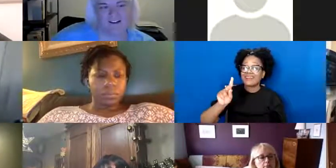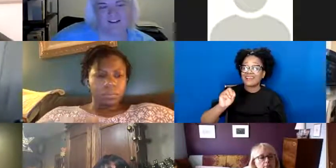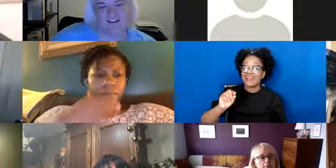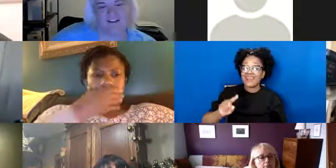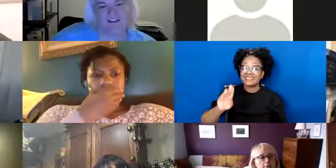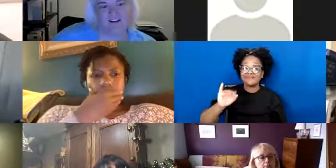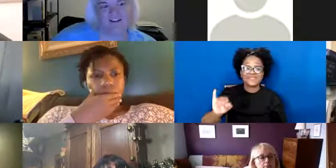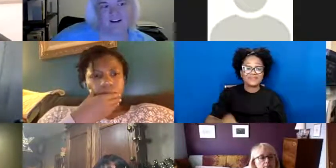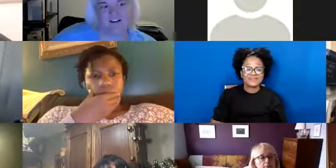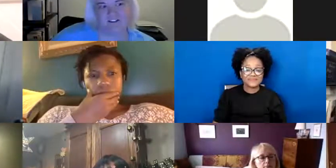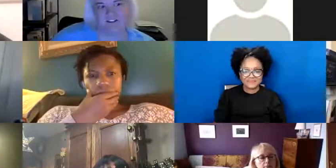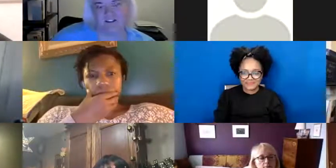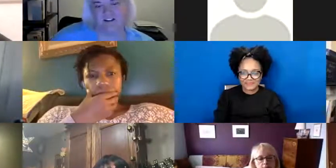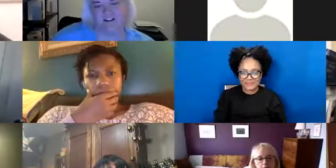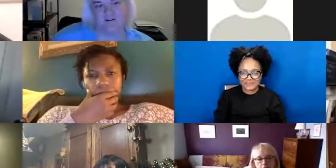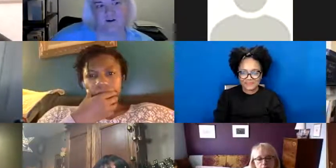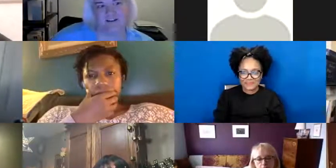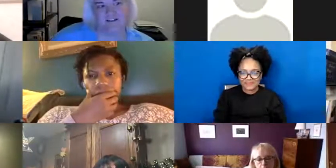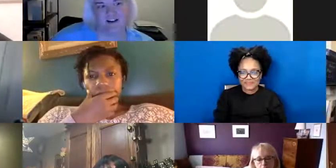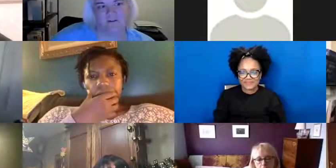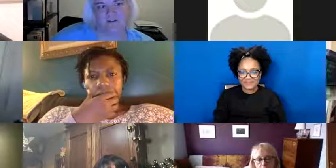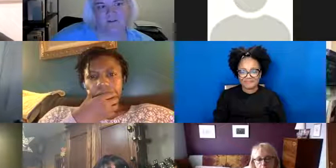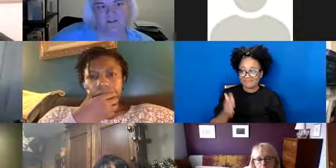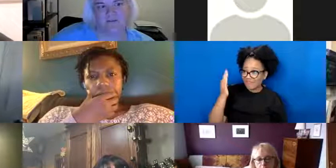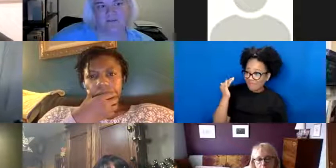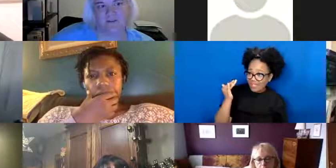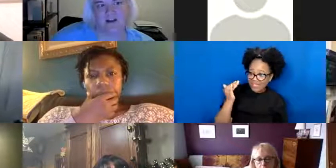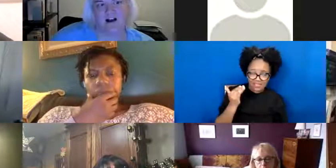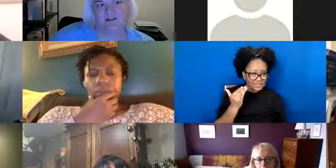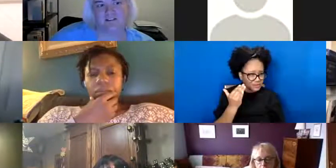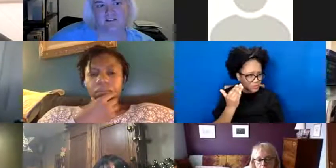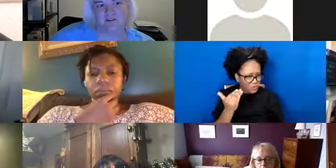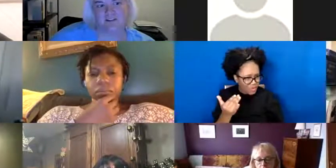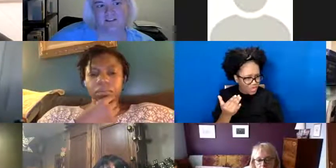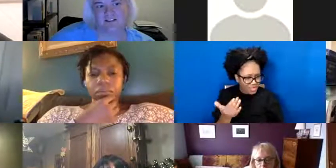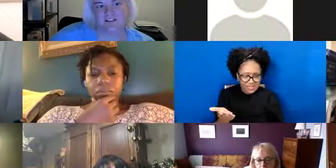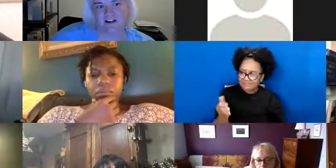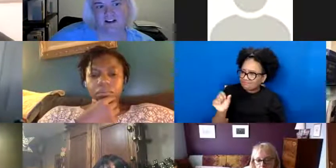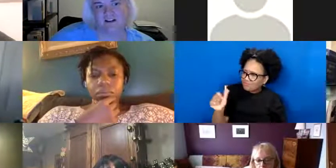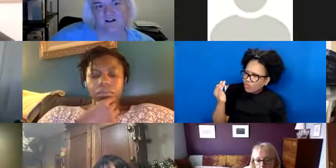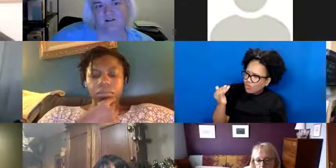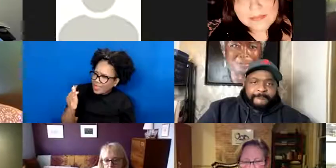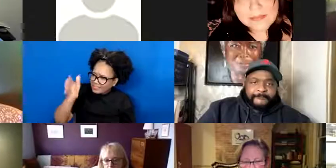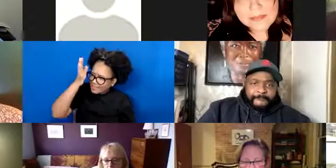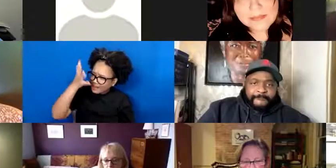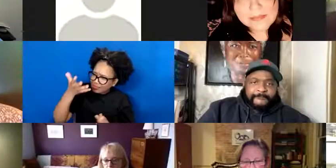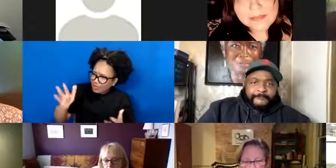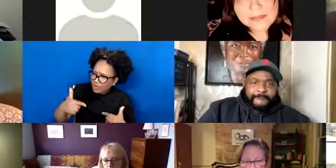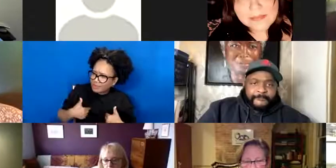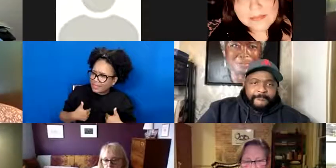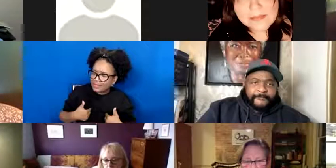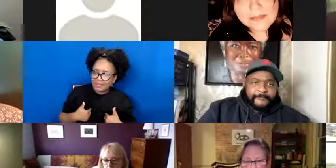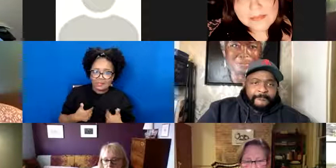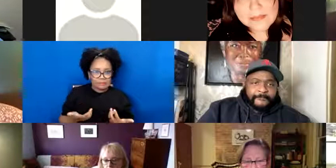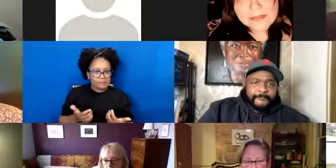Why, I said. Yeah, she said, why doesn't Daddy want me? How was I supposed to answer that? How was I supposed to tell